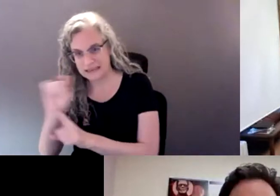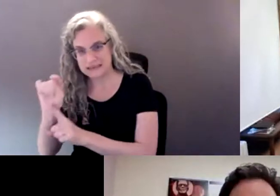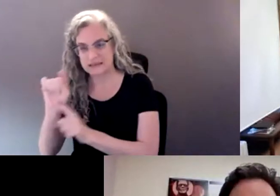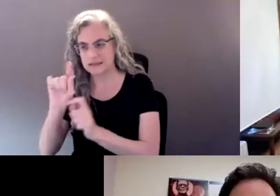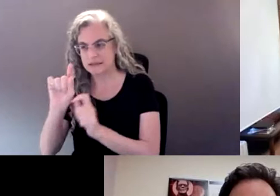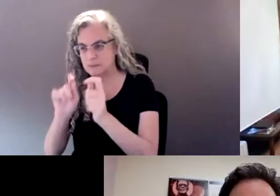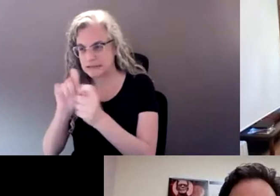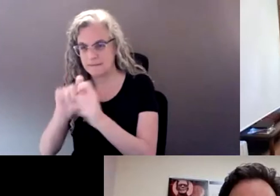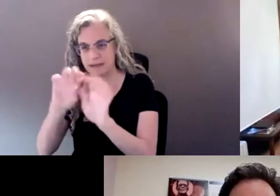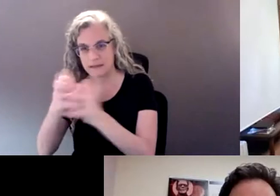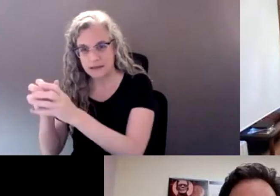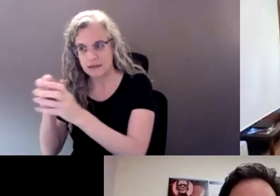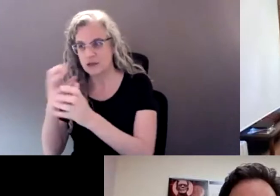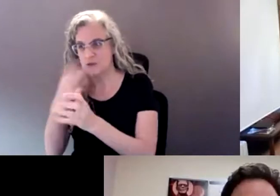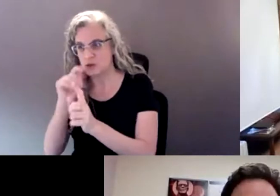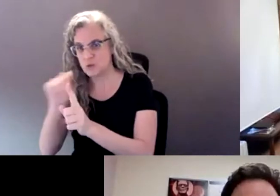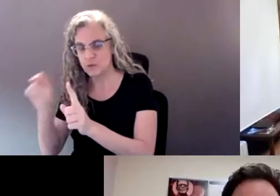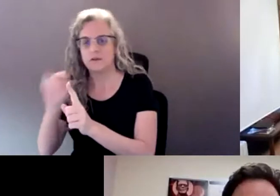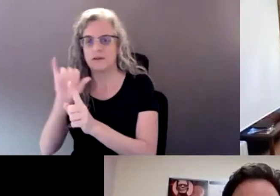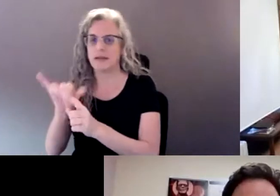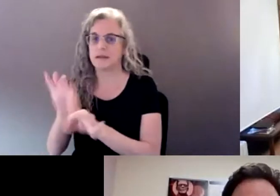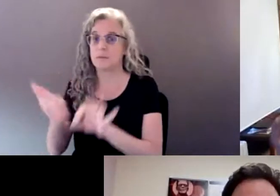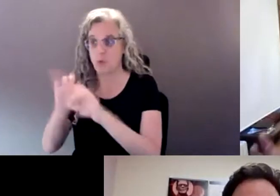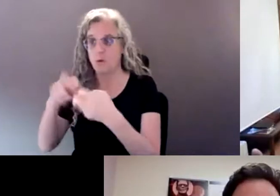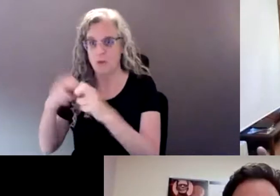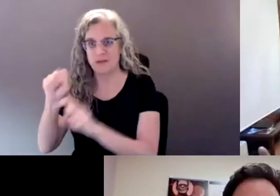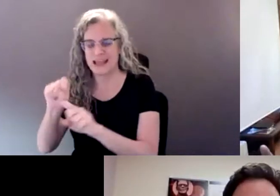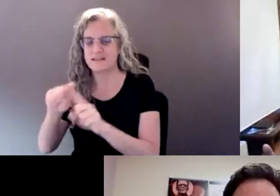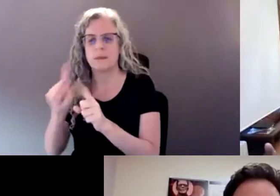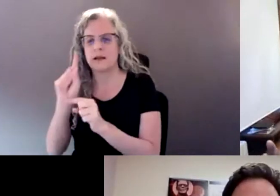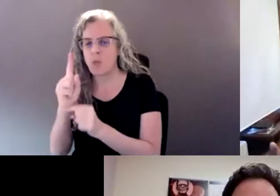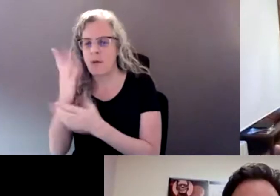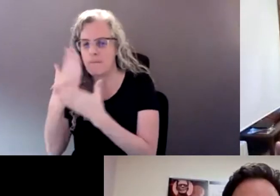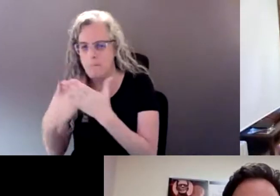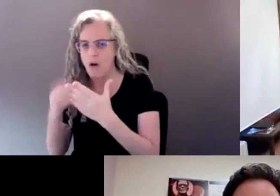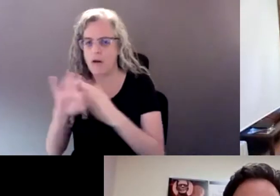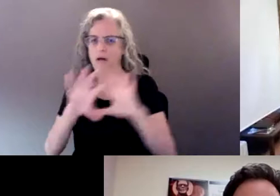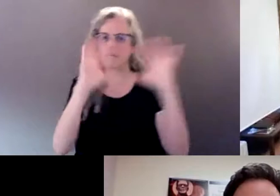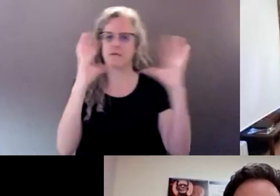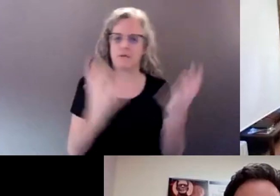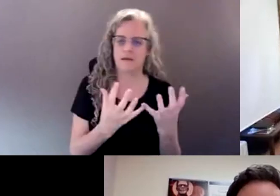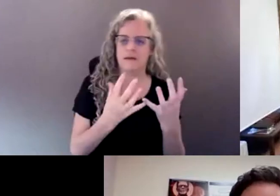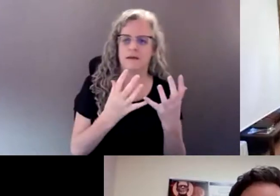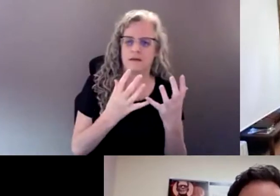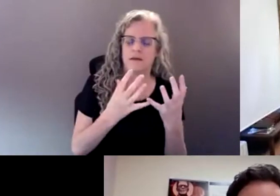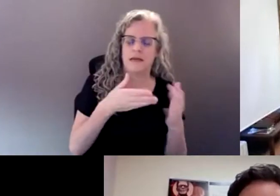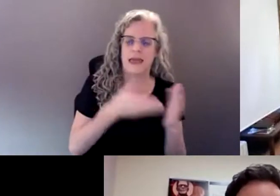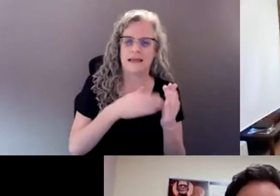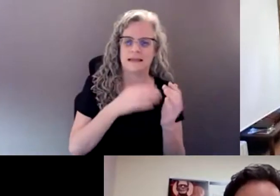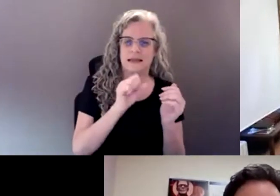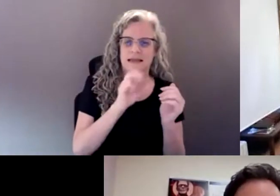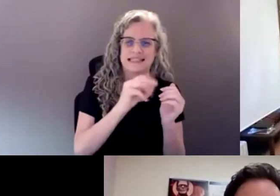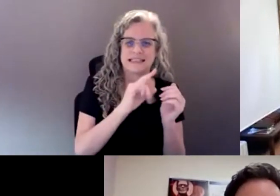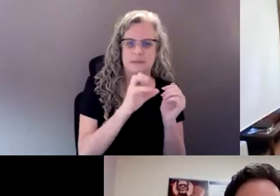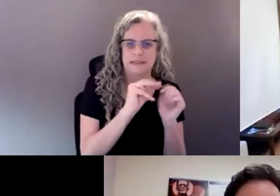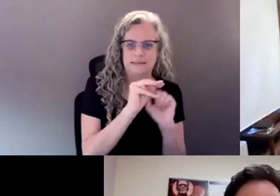and lineages is an important problem, but it's only part of the problem. And the only reason anti-Semitism is such